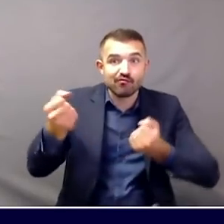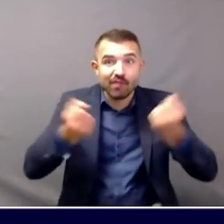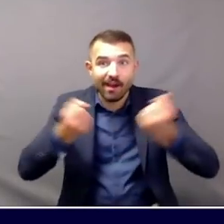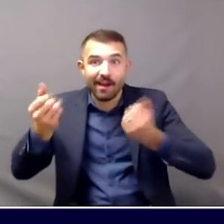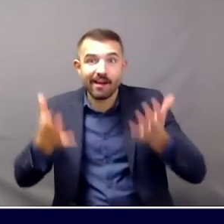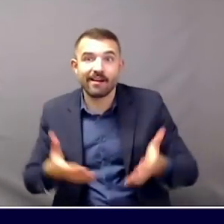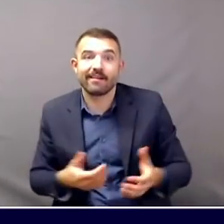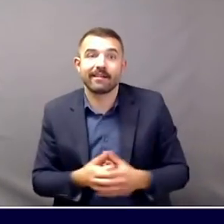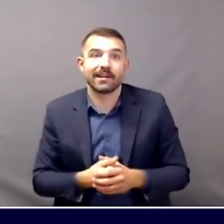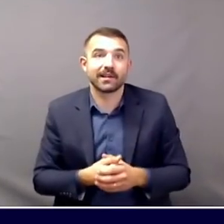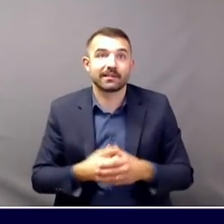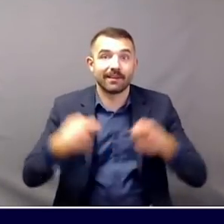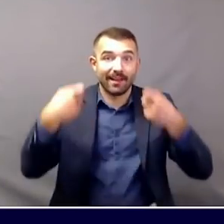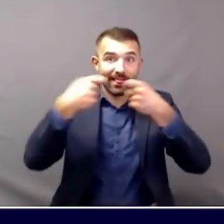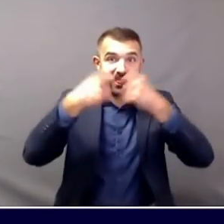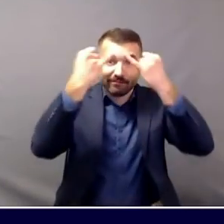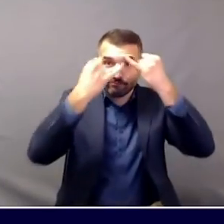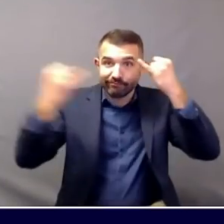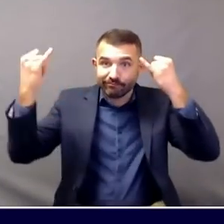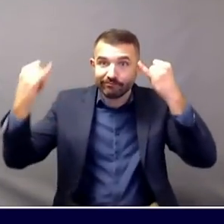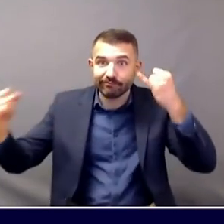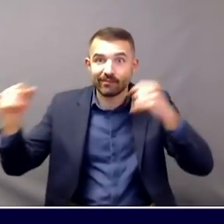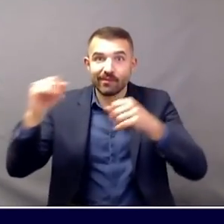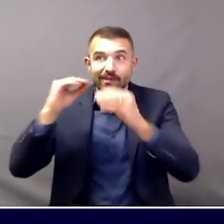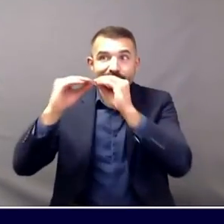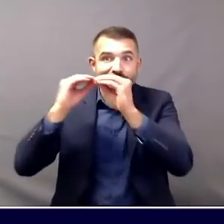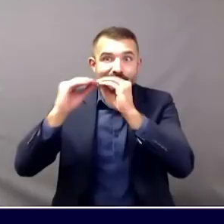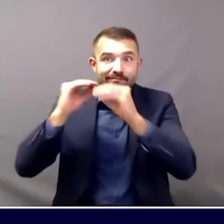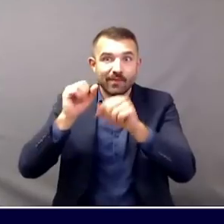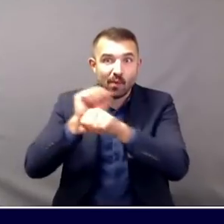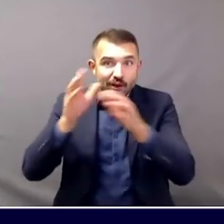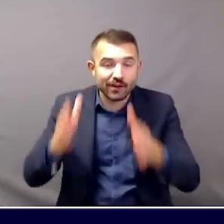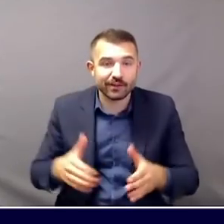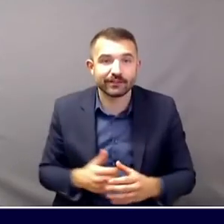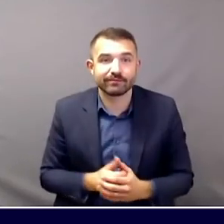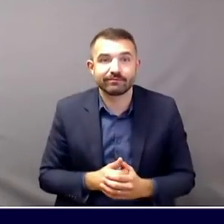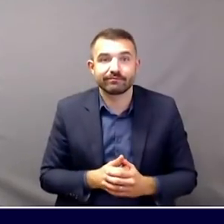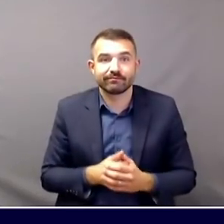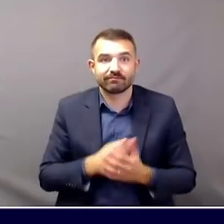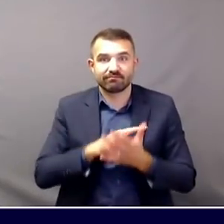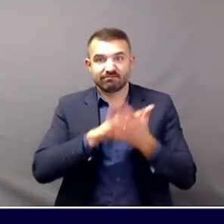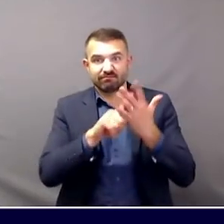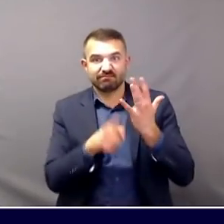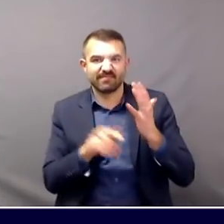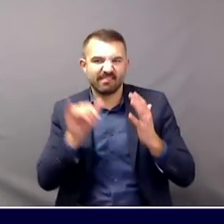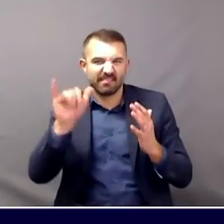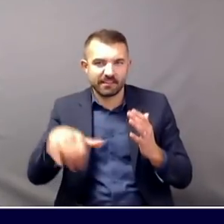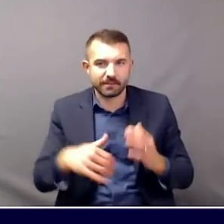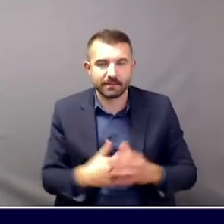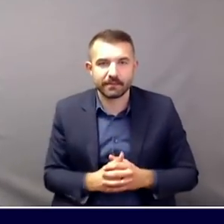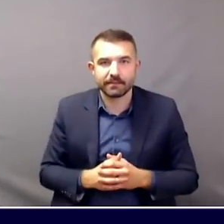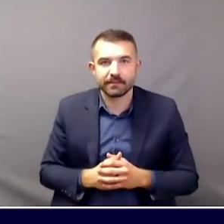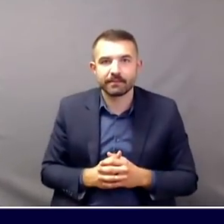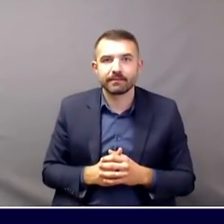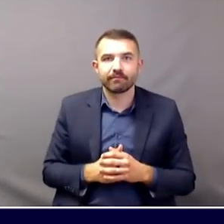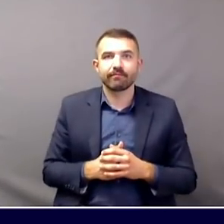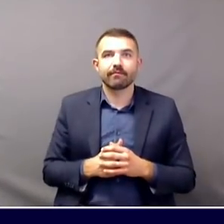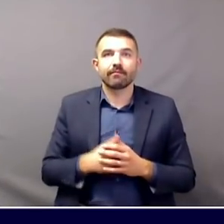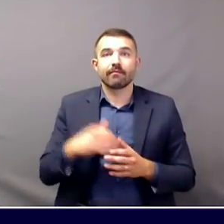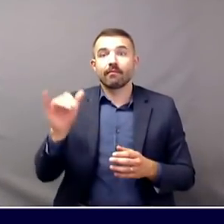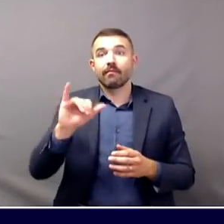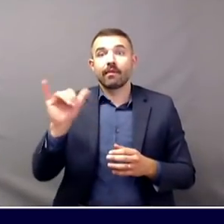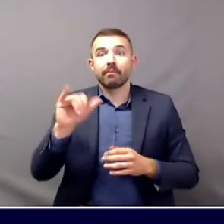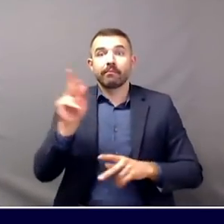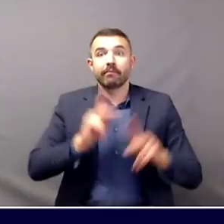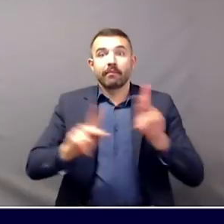ice storms. Those are the folks that we're thinking about there. The folks that were able to continue to work when we were